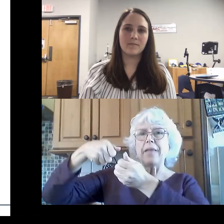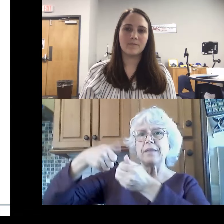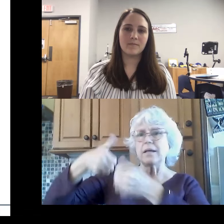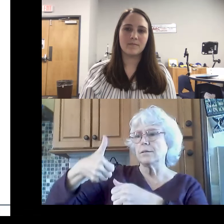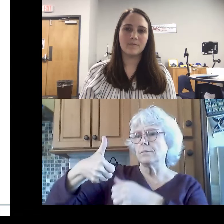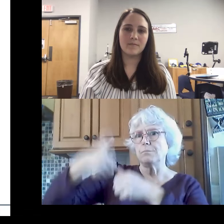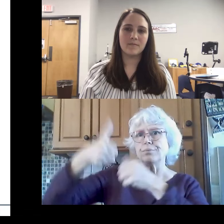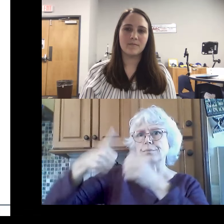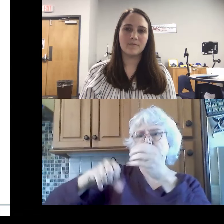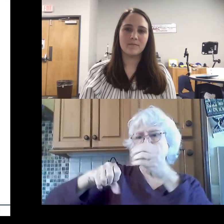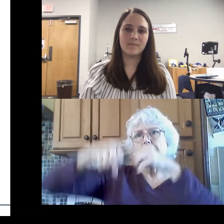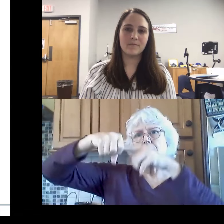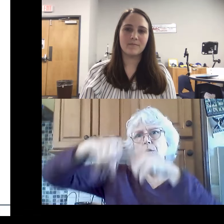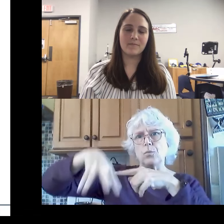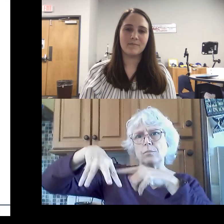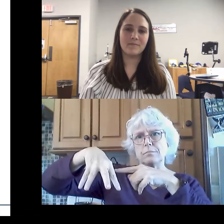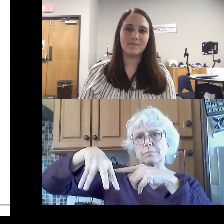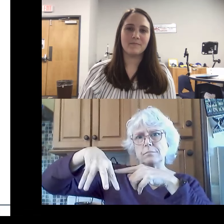to empty the week.